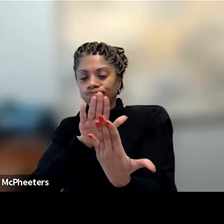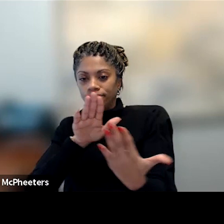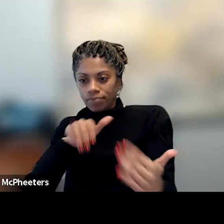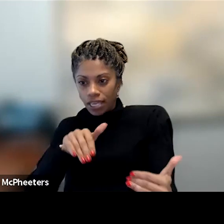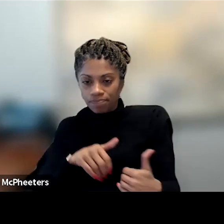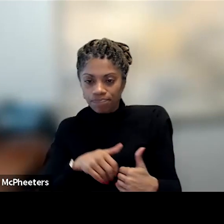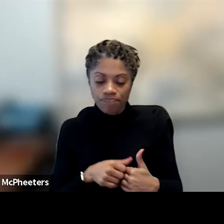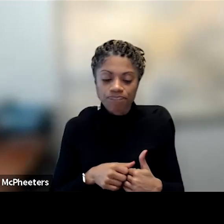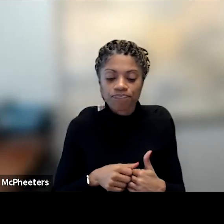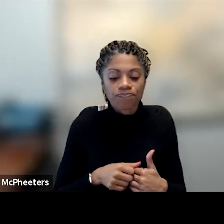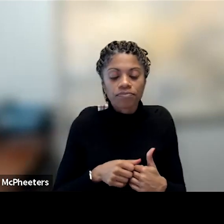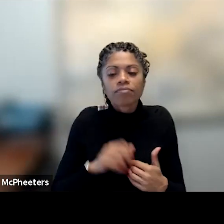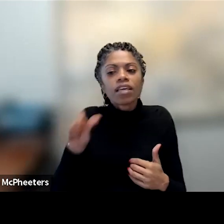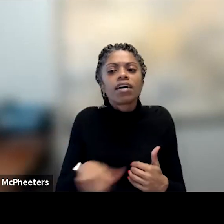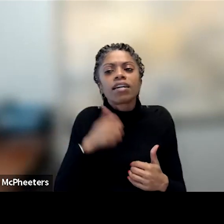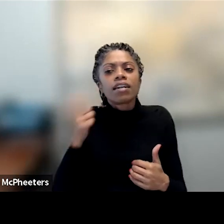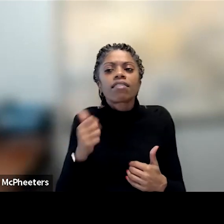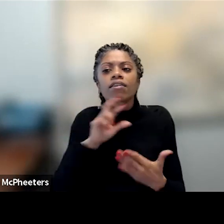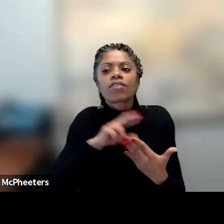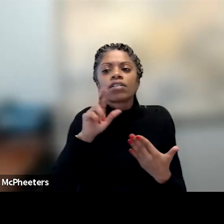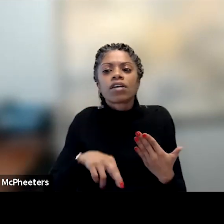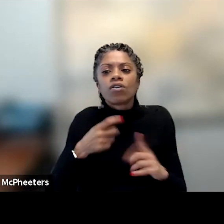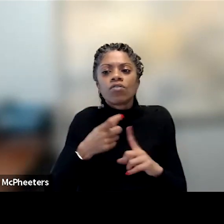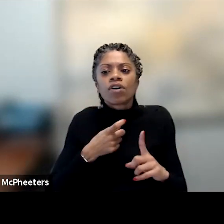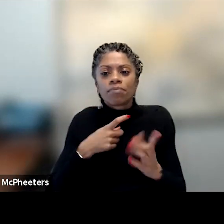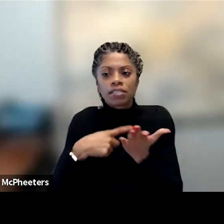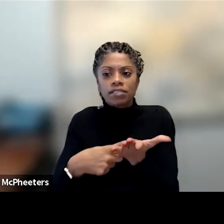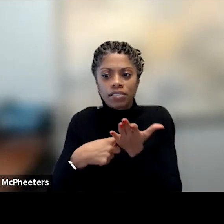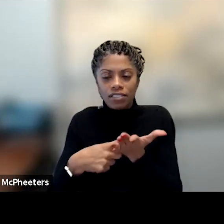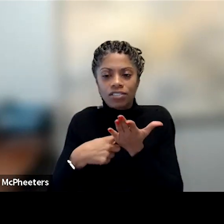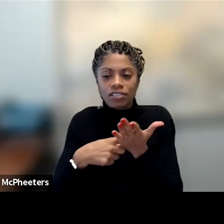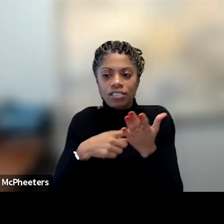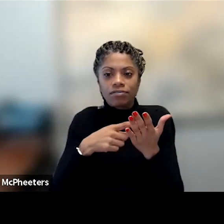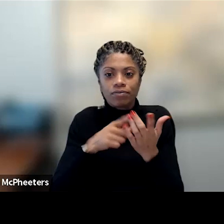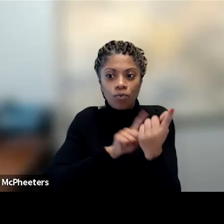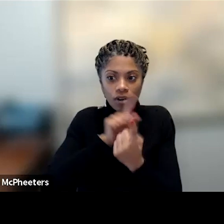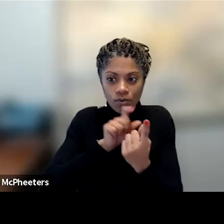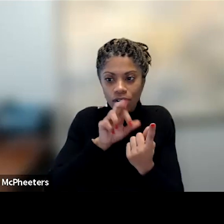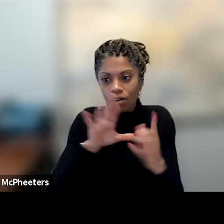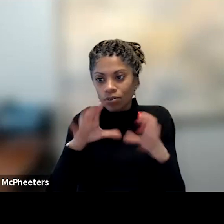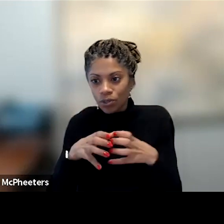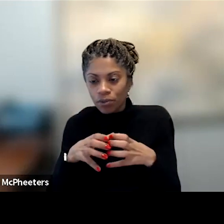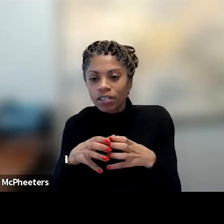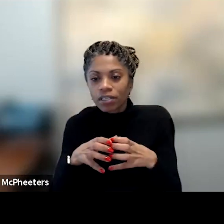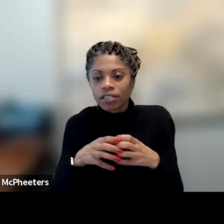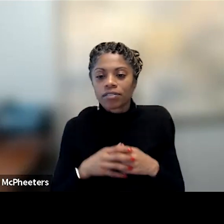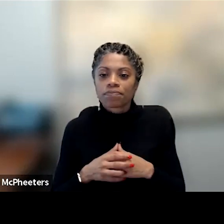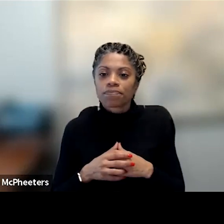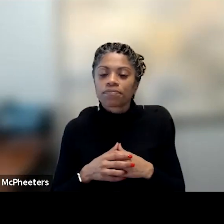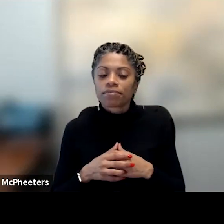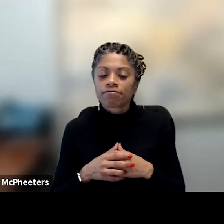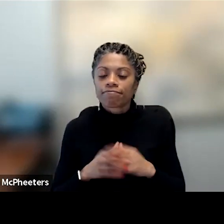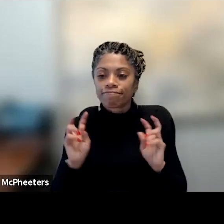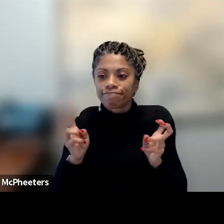these rich discussions is that there's just a struggle to get buy-in for this work and respect